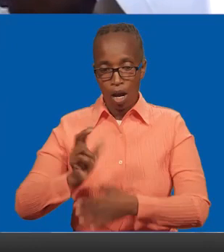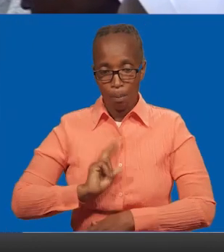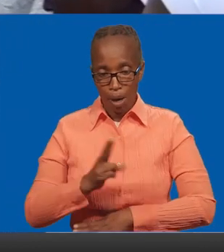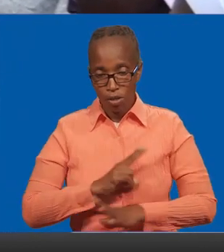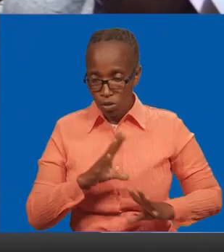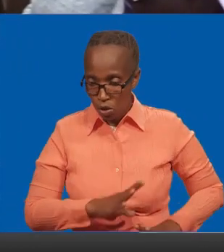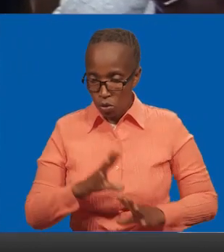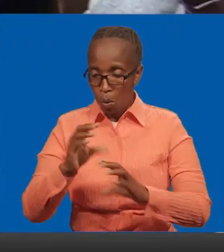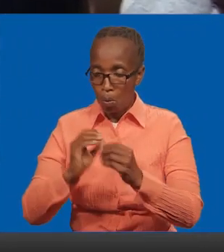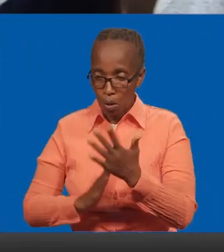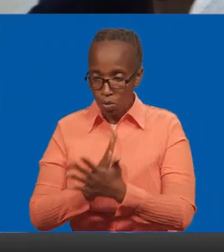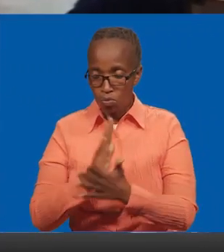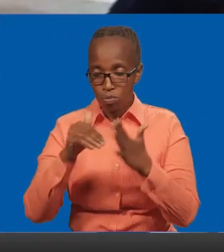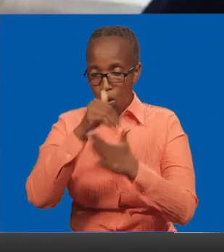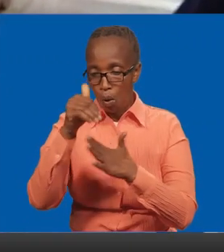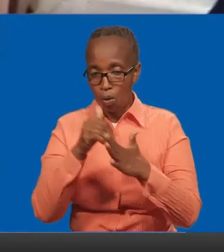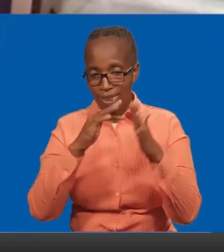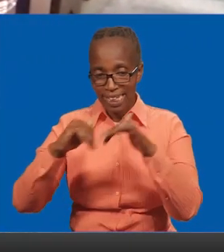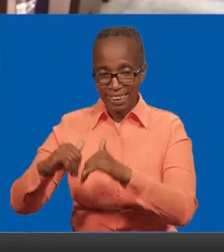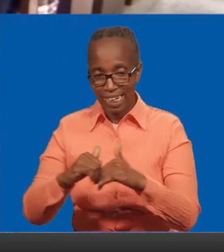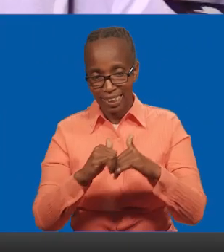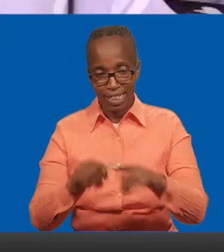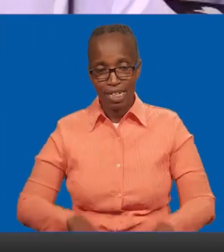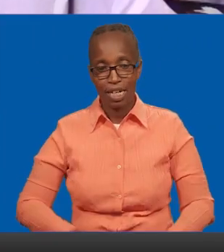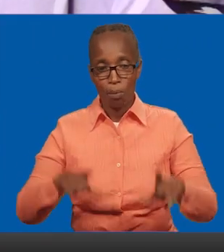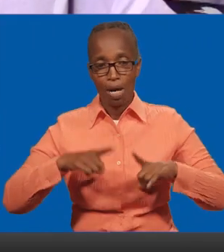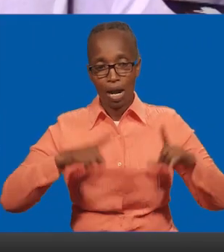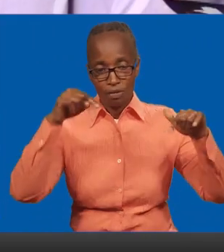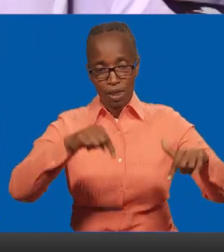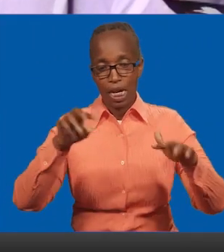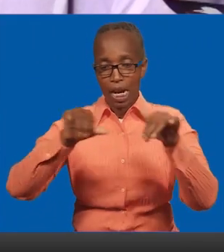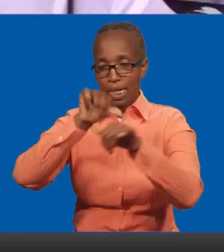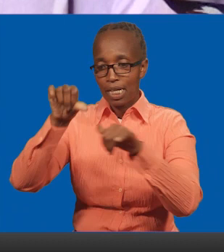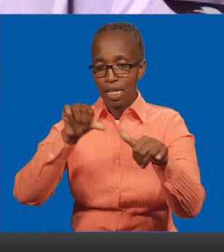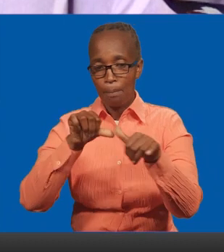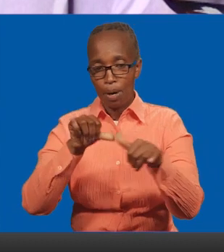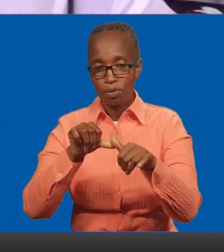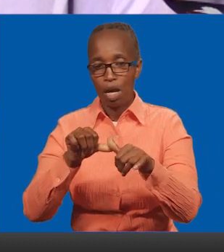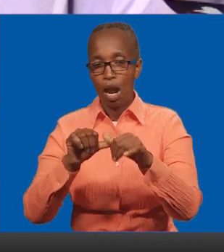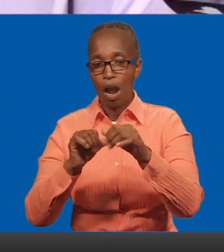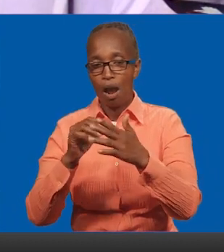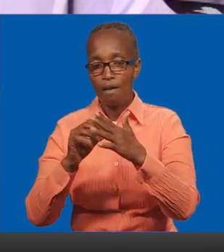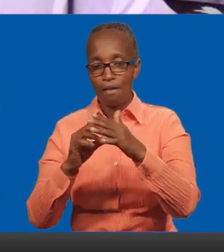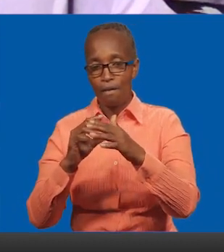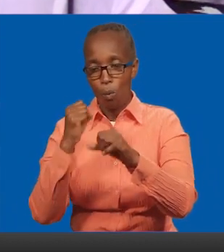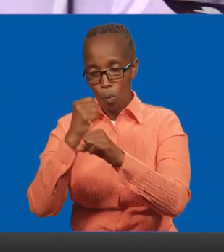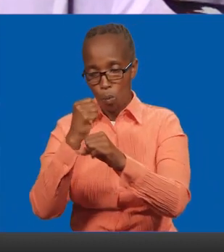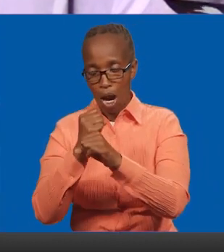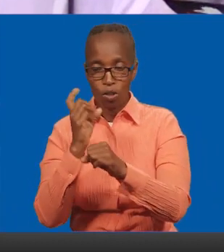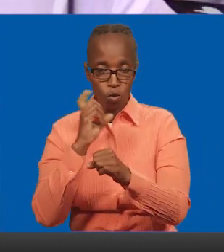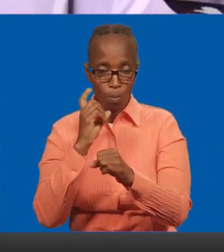can do to help us navigate through the mental health challenges in our lives today, it is